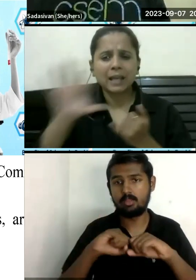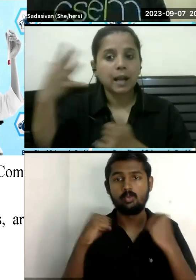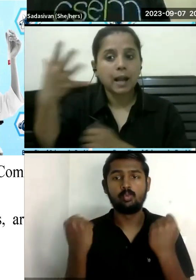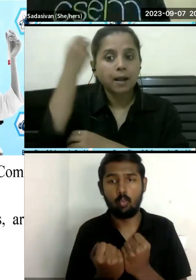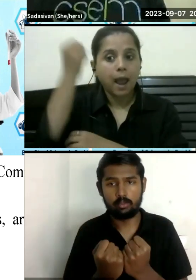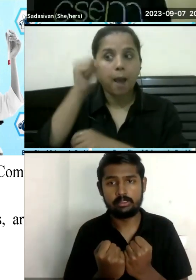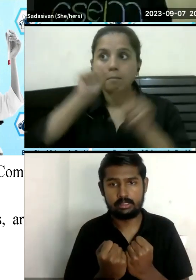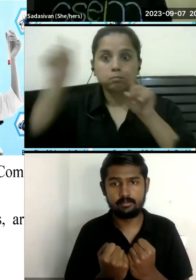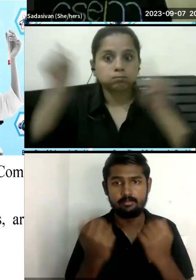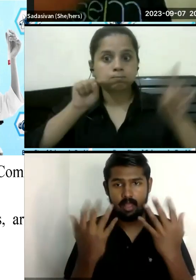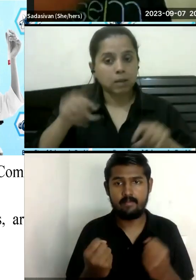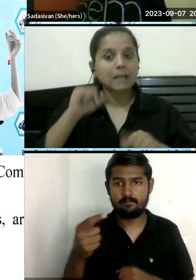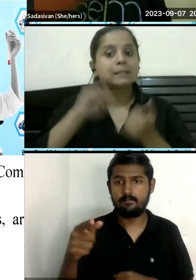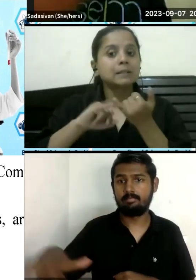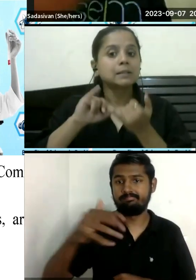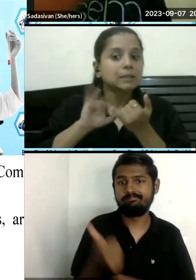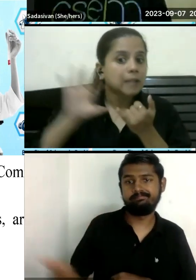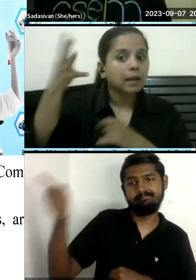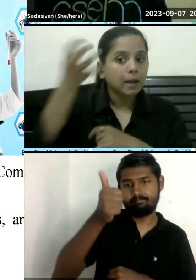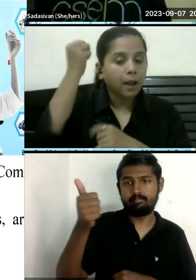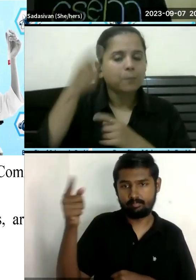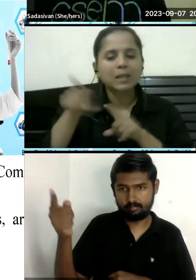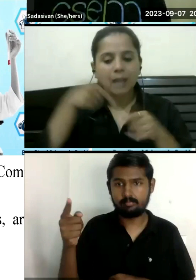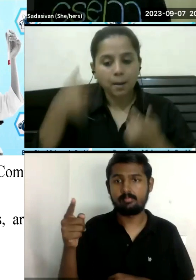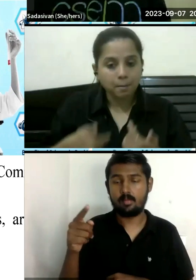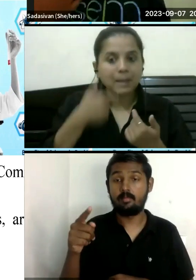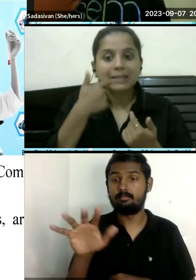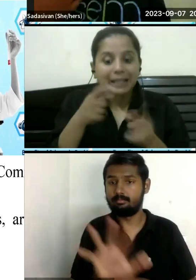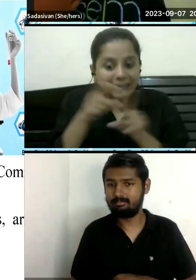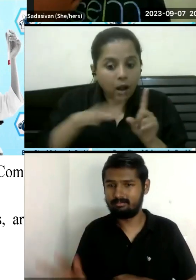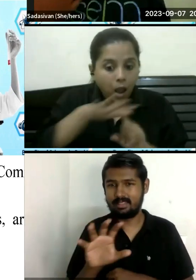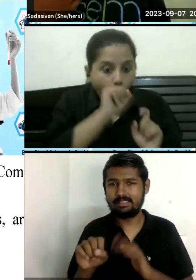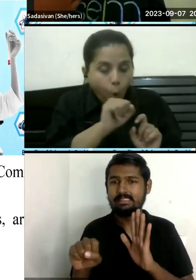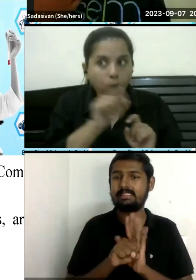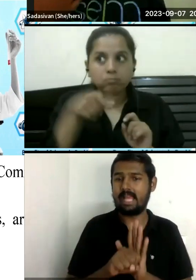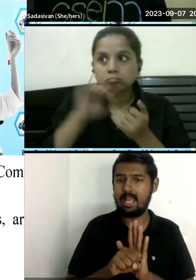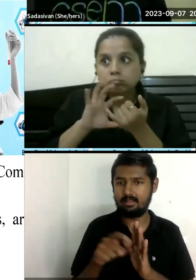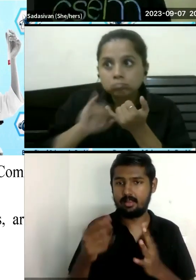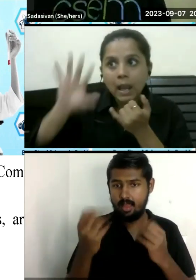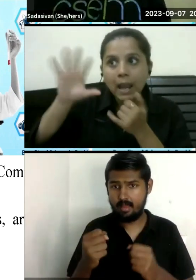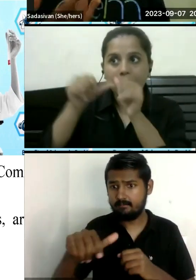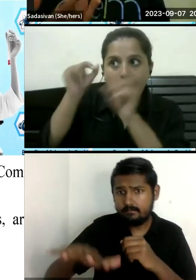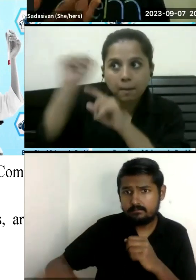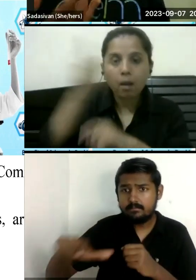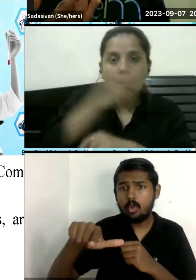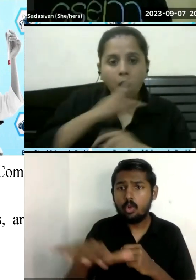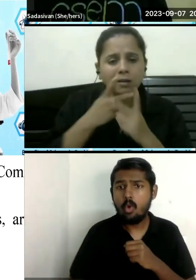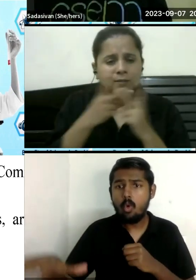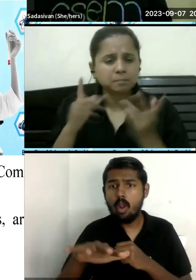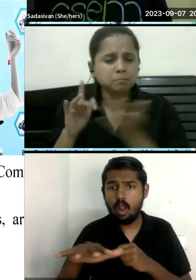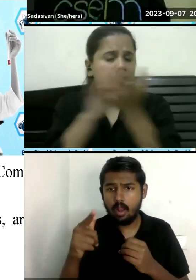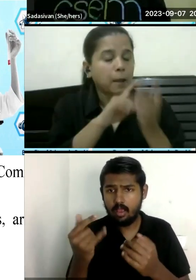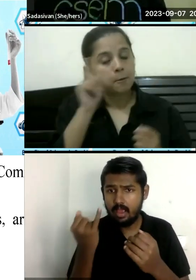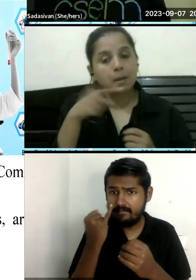next category is in every district hospital we need a rare disease clinic. So we are working towards this,